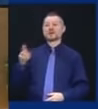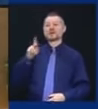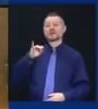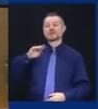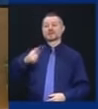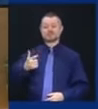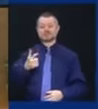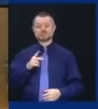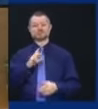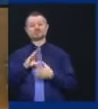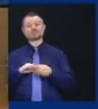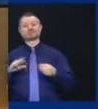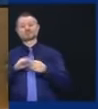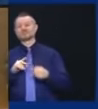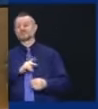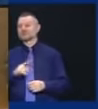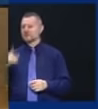forms of